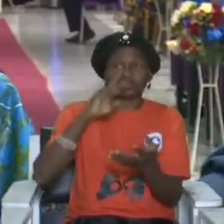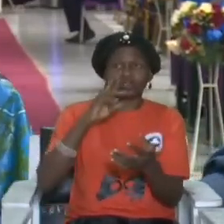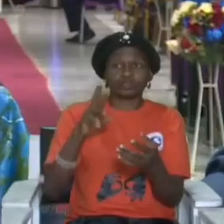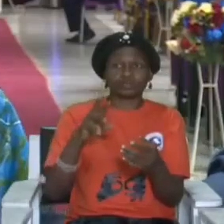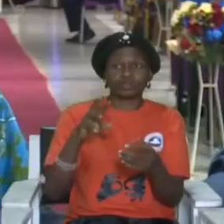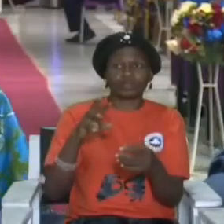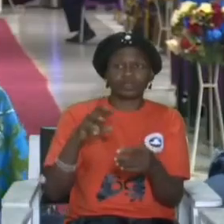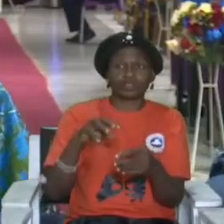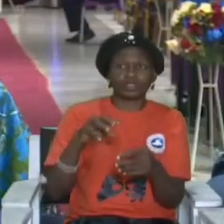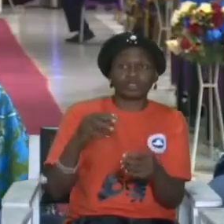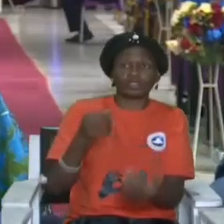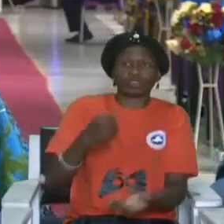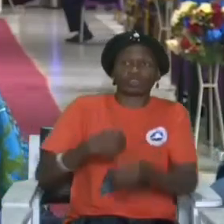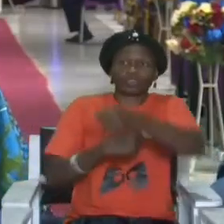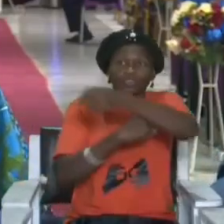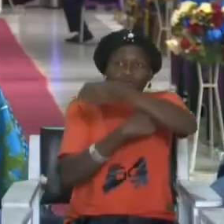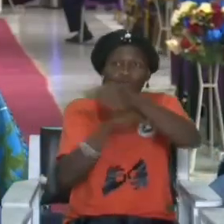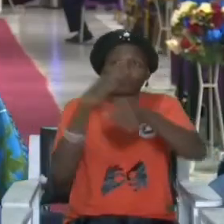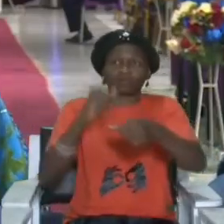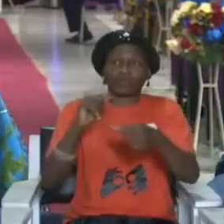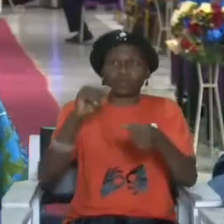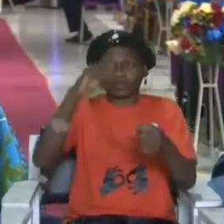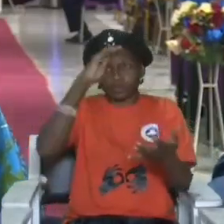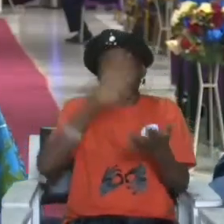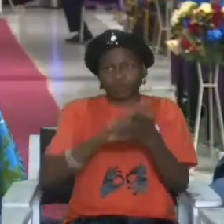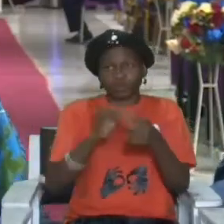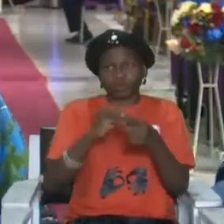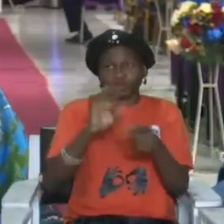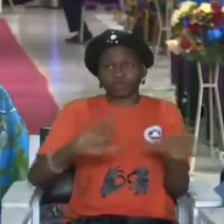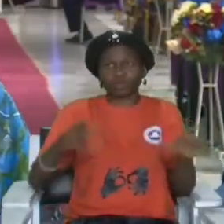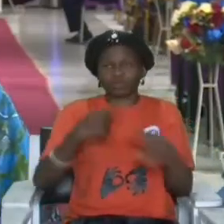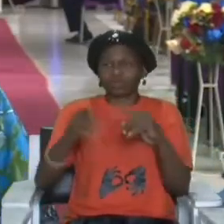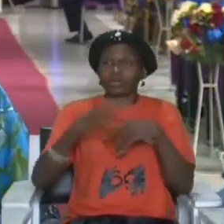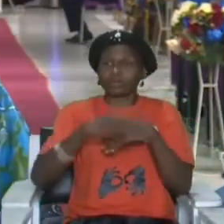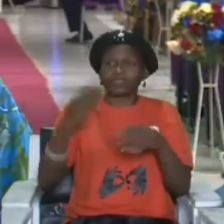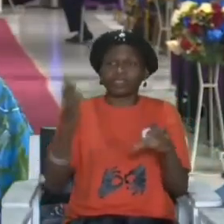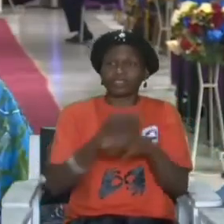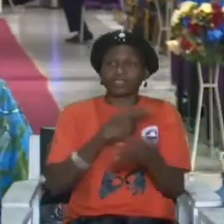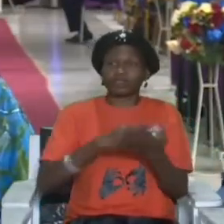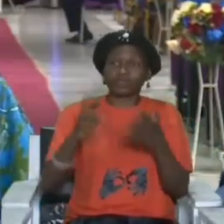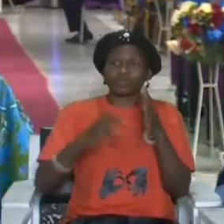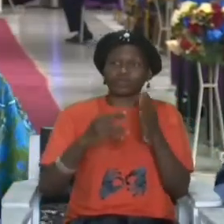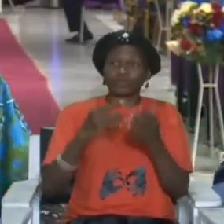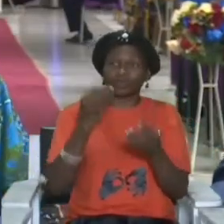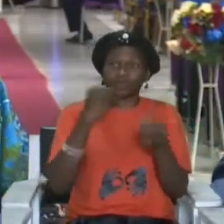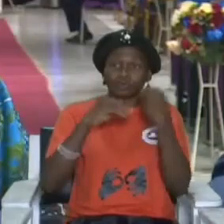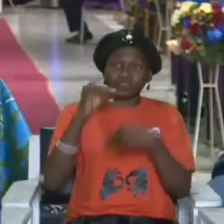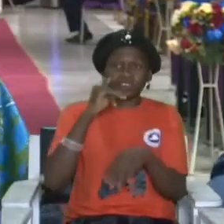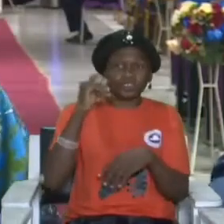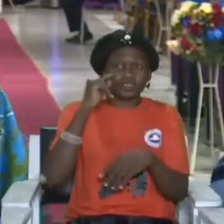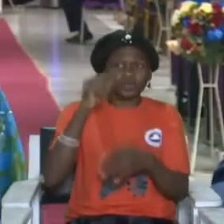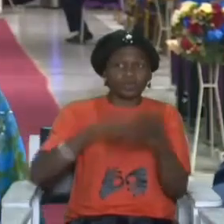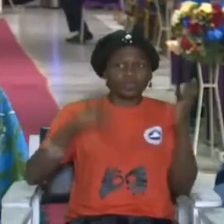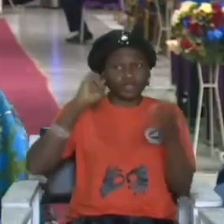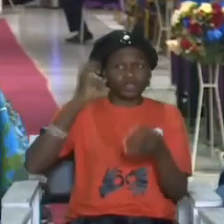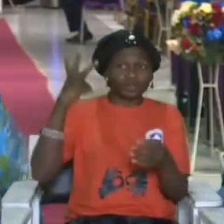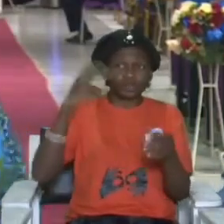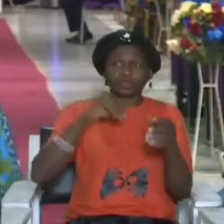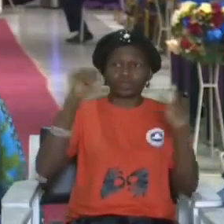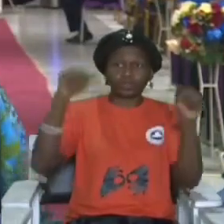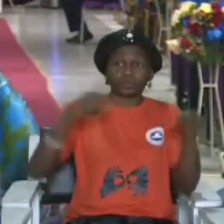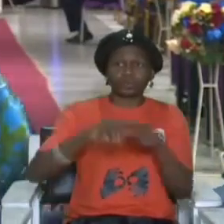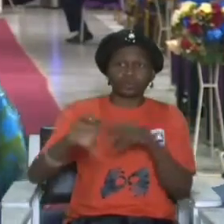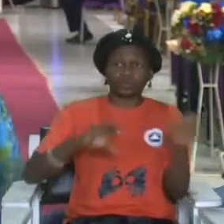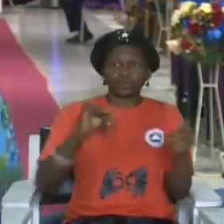either by my husband or my children. But after taking Holy Communion yesterday, what I was unable to do